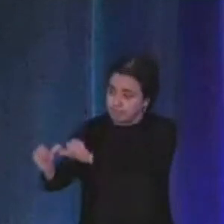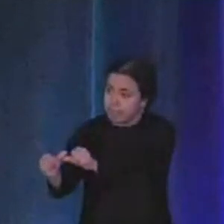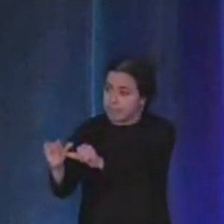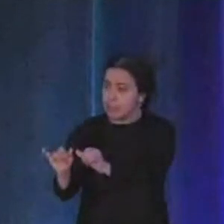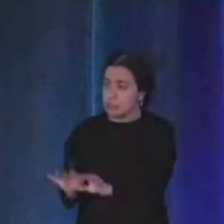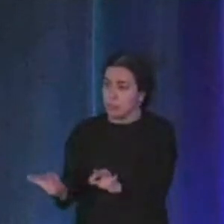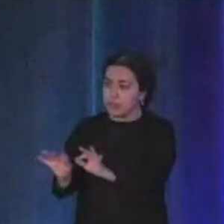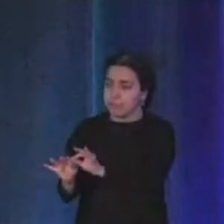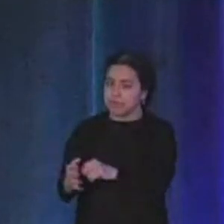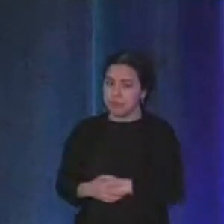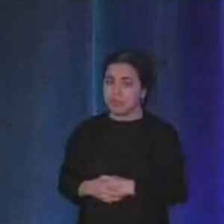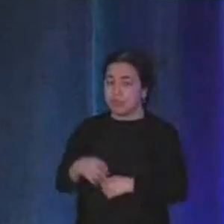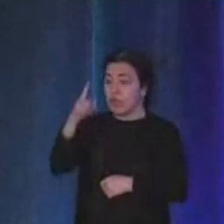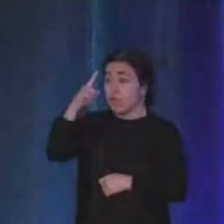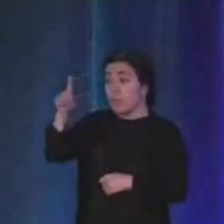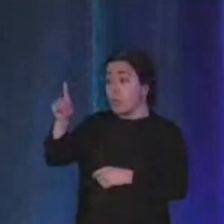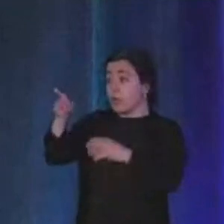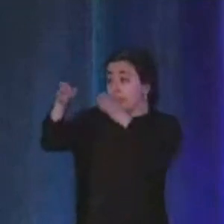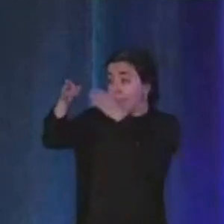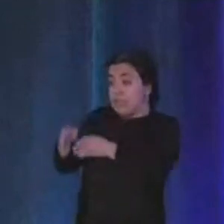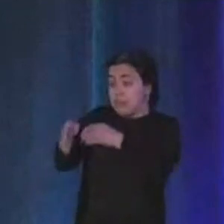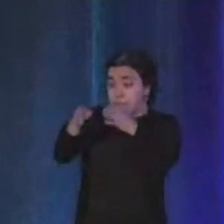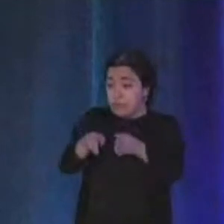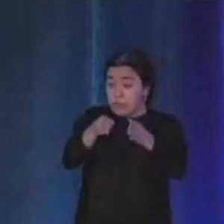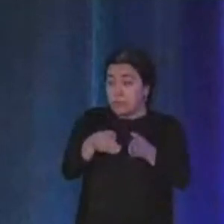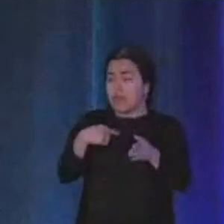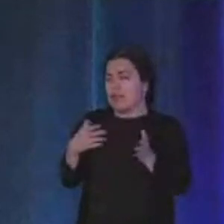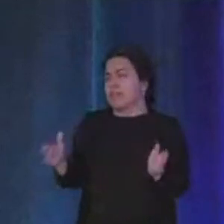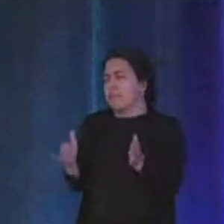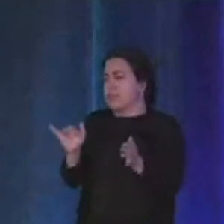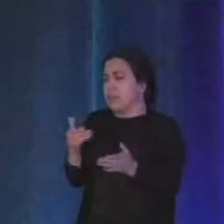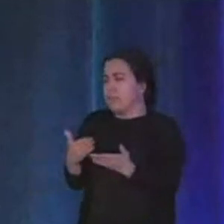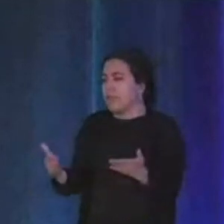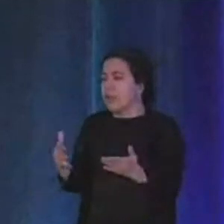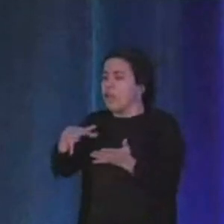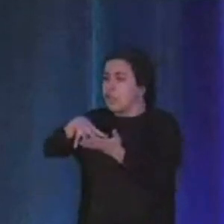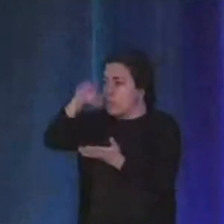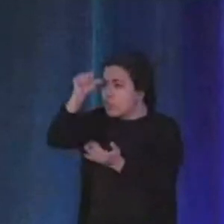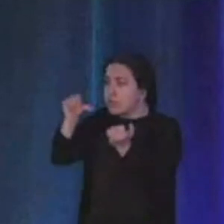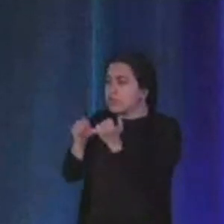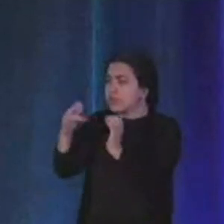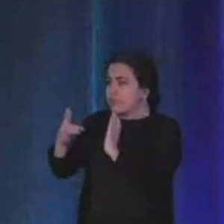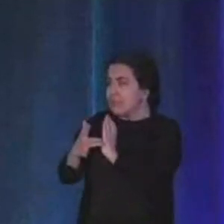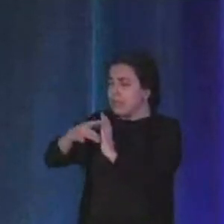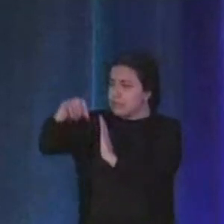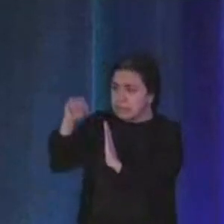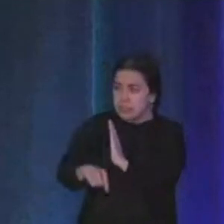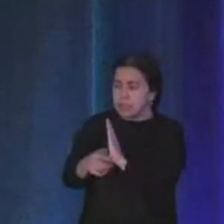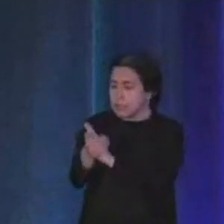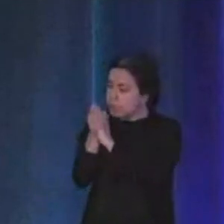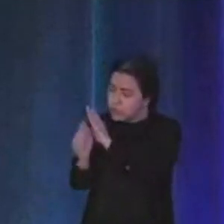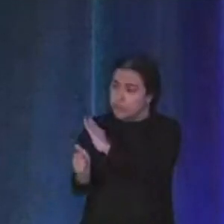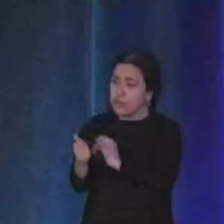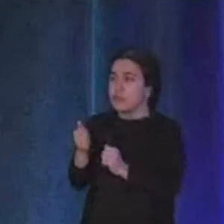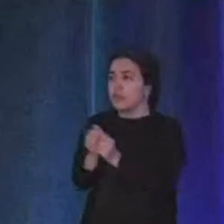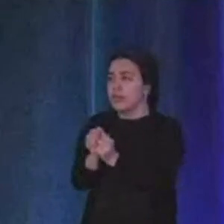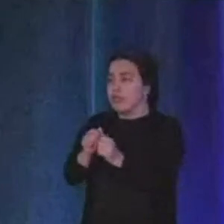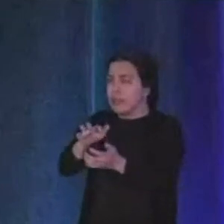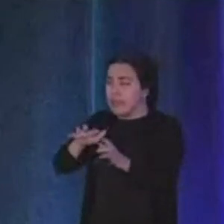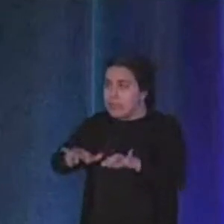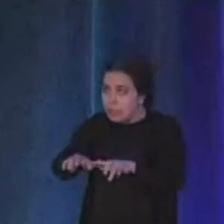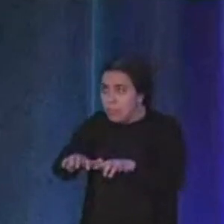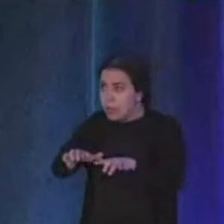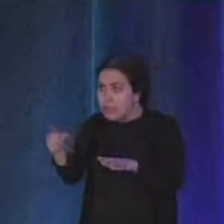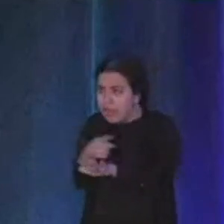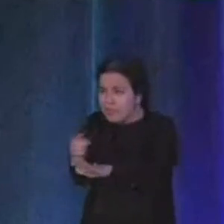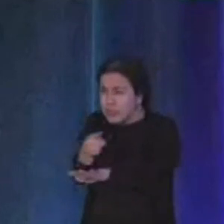For individuals, I would say some of the same things. I would say learn assistive tech very deeply, get very good with the keyboard nav, get very good with the